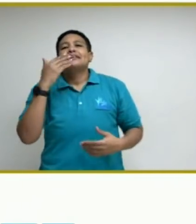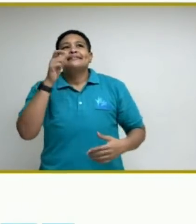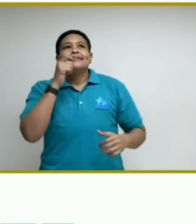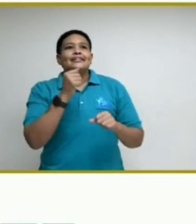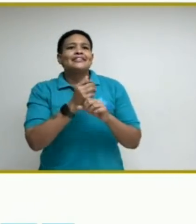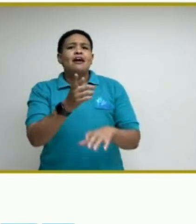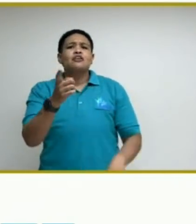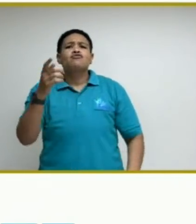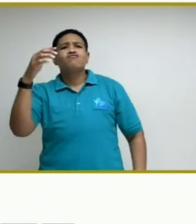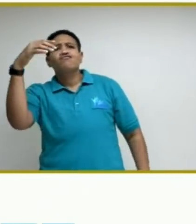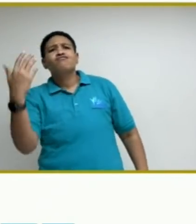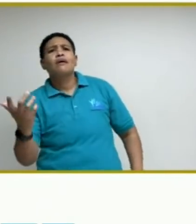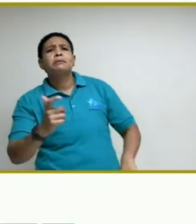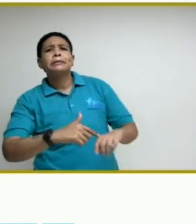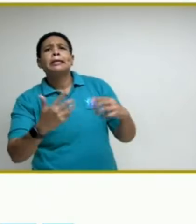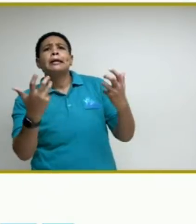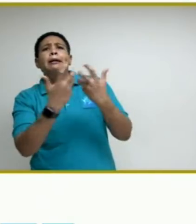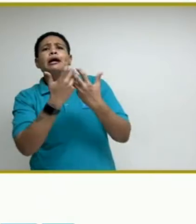The